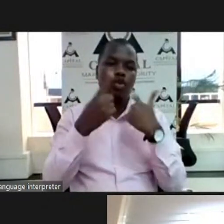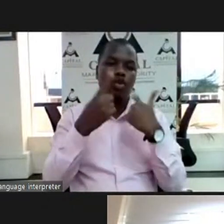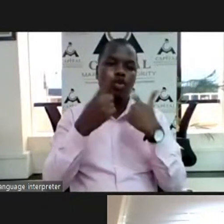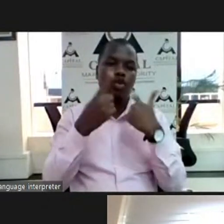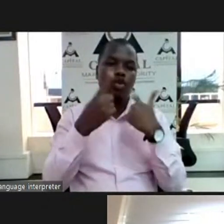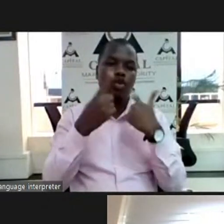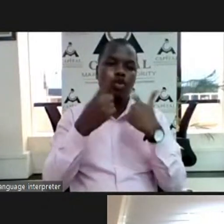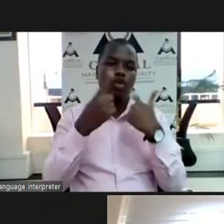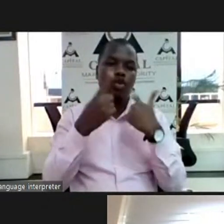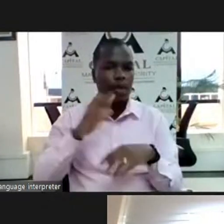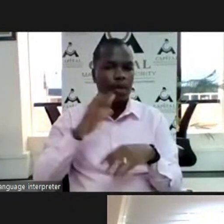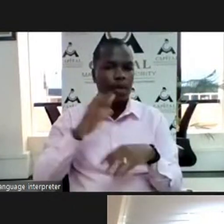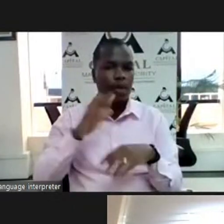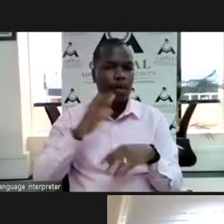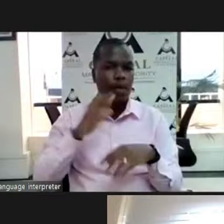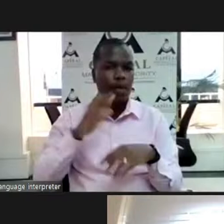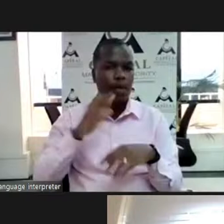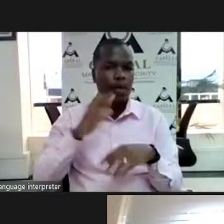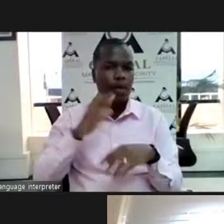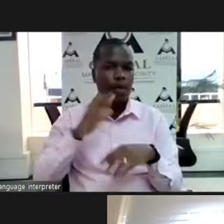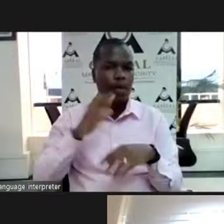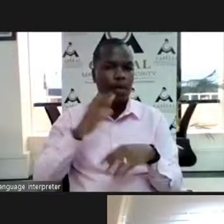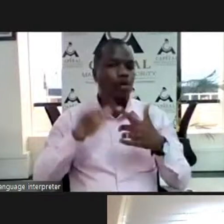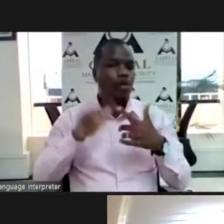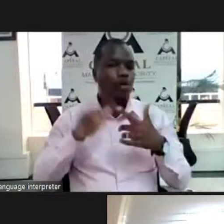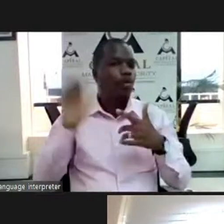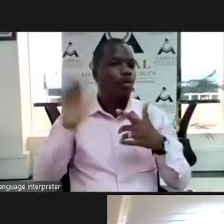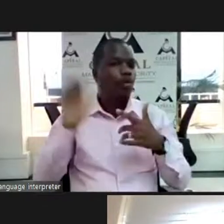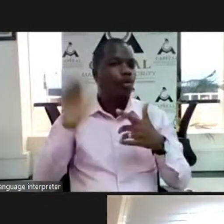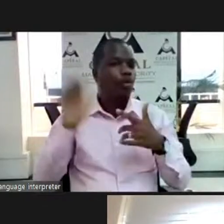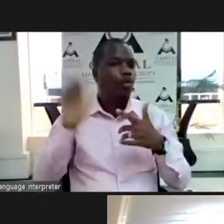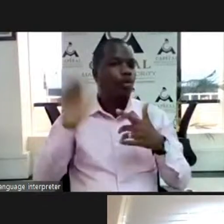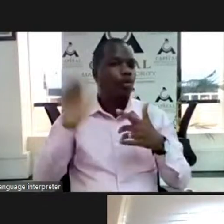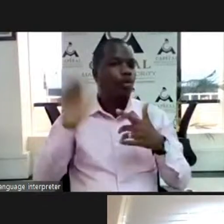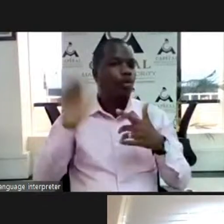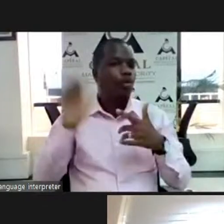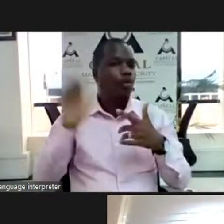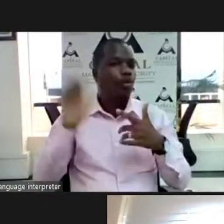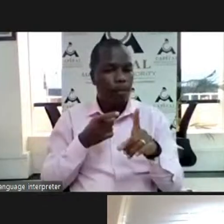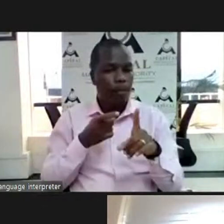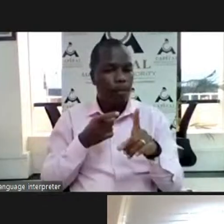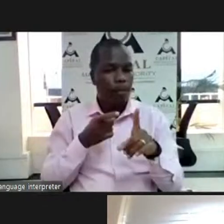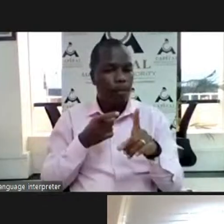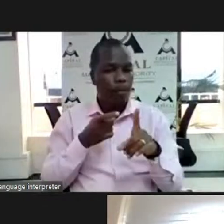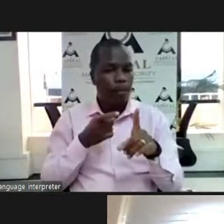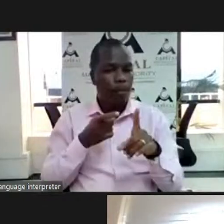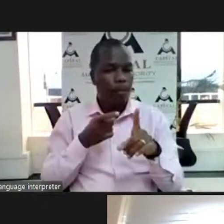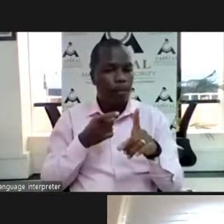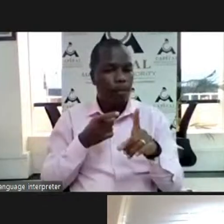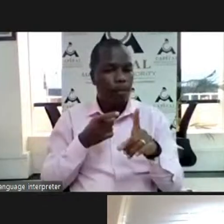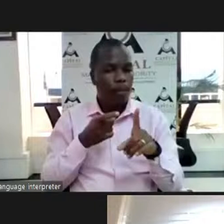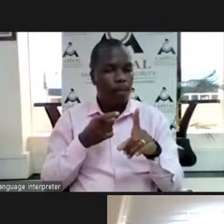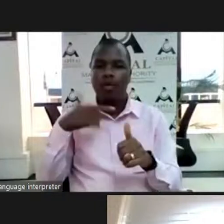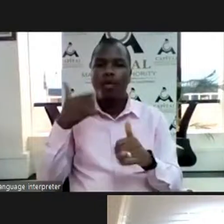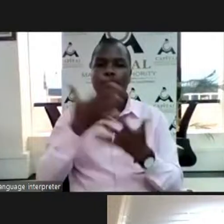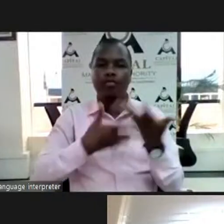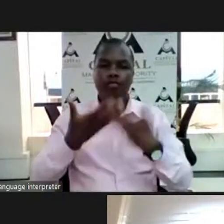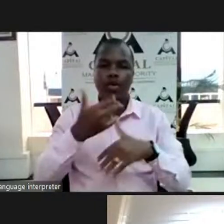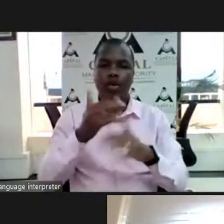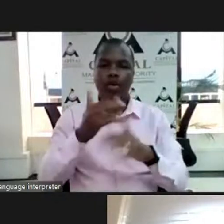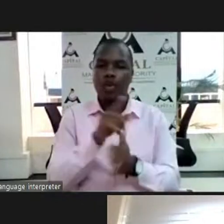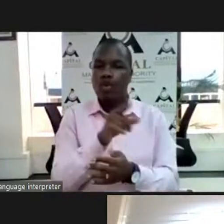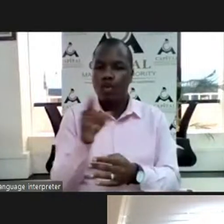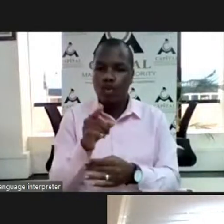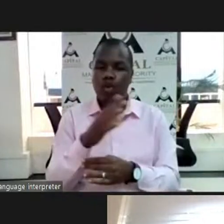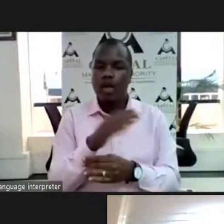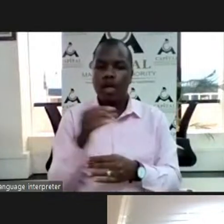are interested. We are happy to hear what we hear from, most of the other people who have interacted with you.